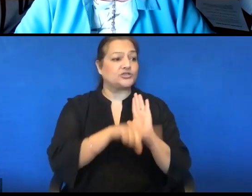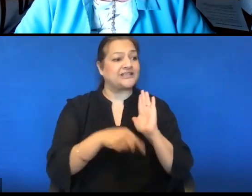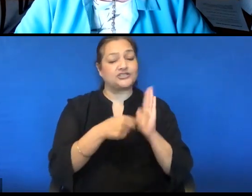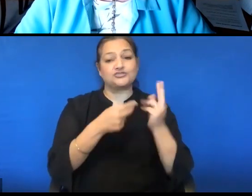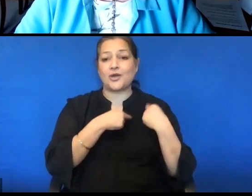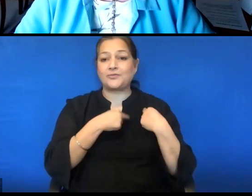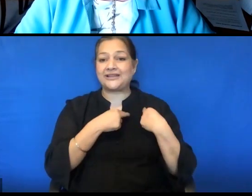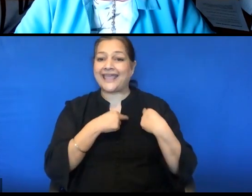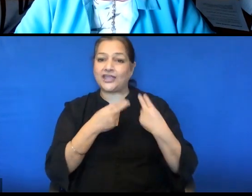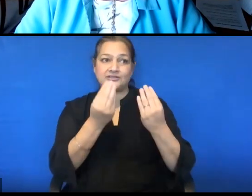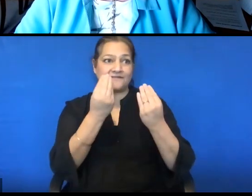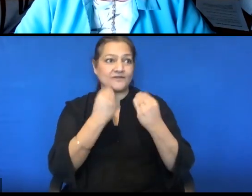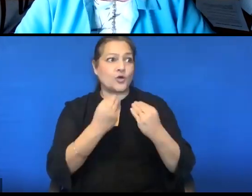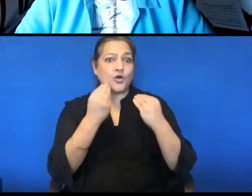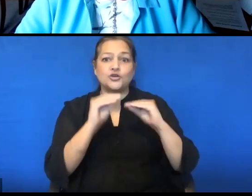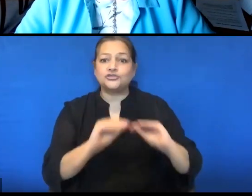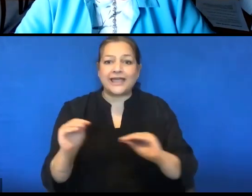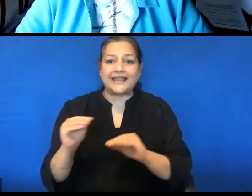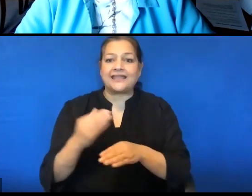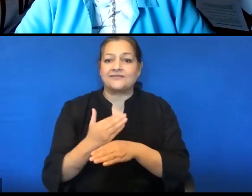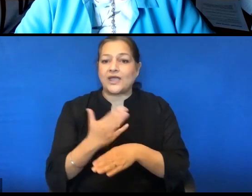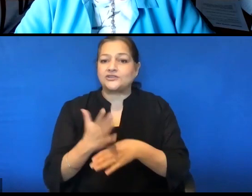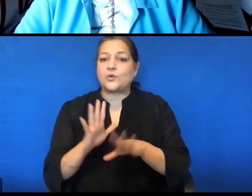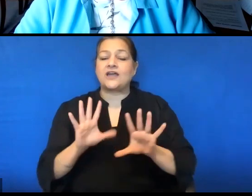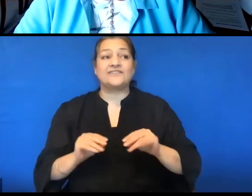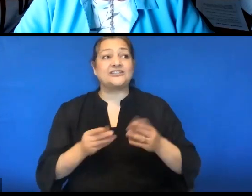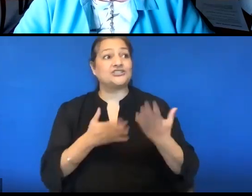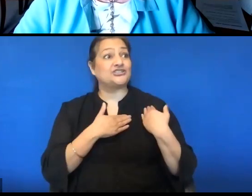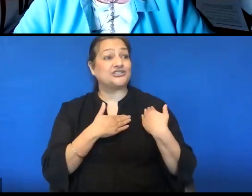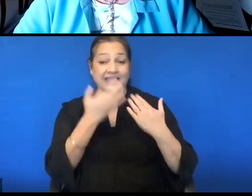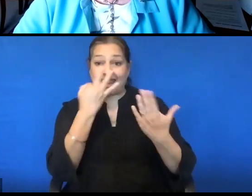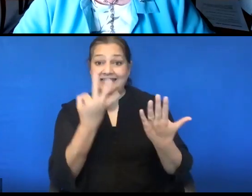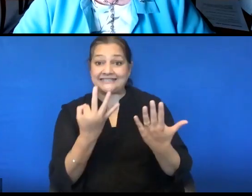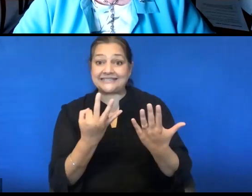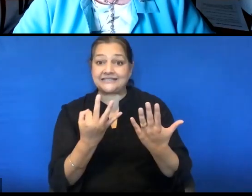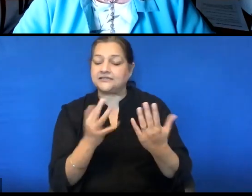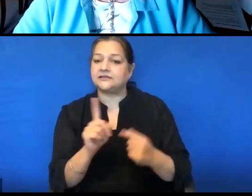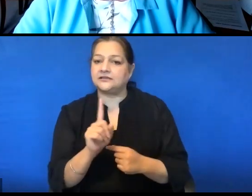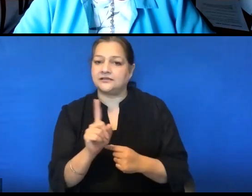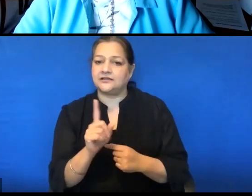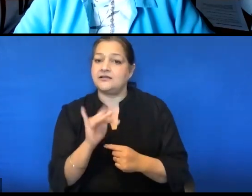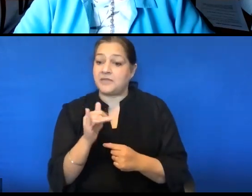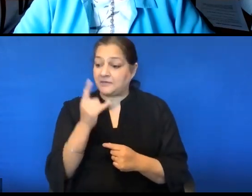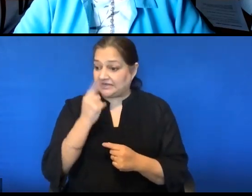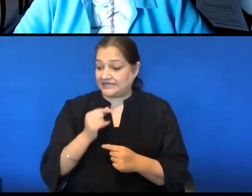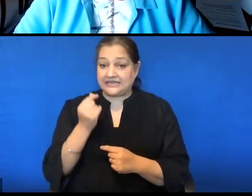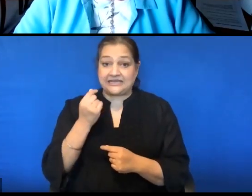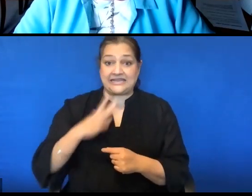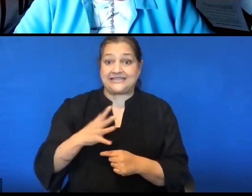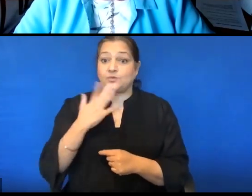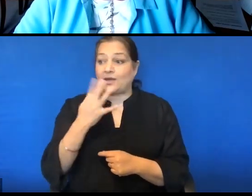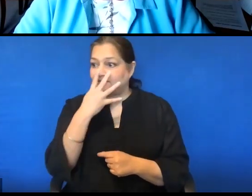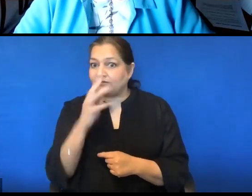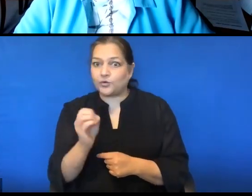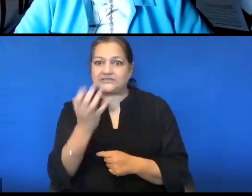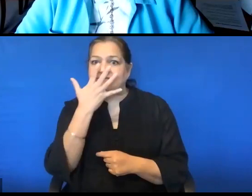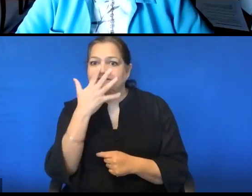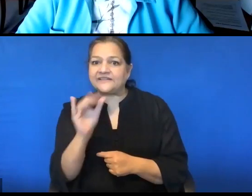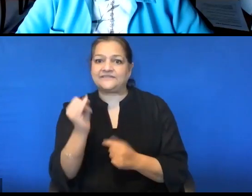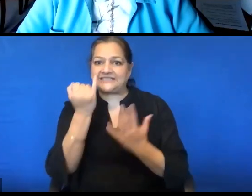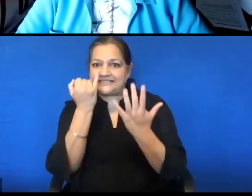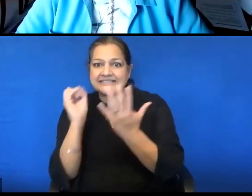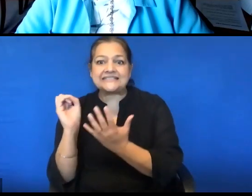training or vocational work stops. It's actually something that we could need in our 40s, in our 50s, in our 60s. And that's why I